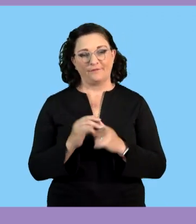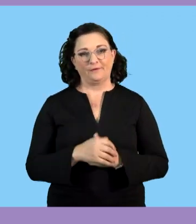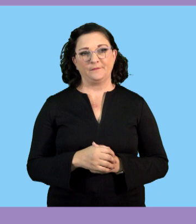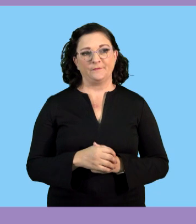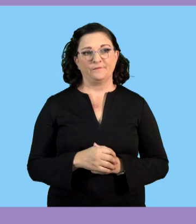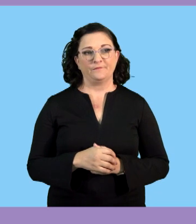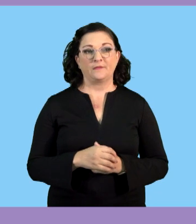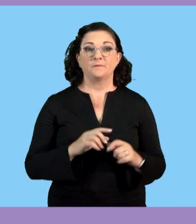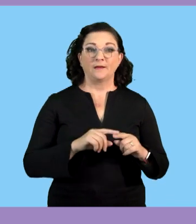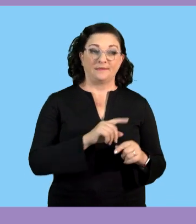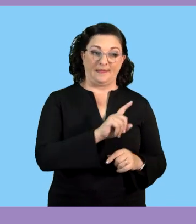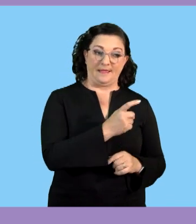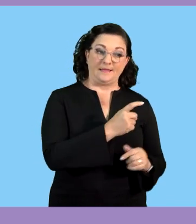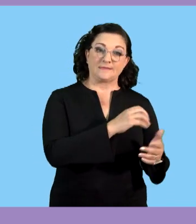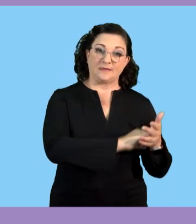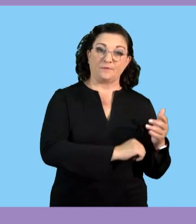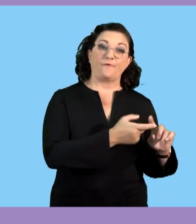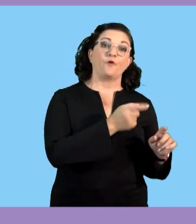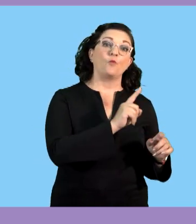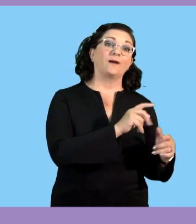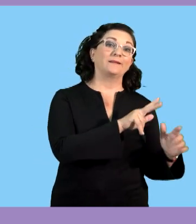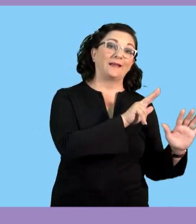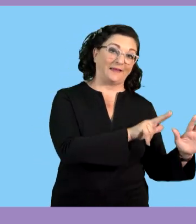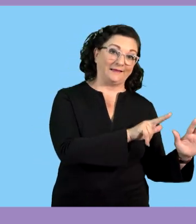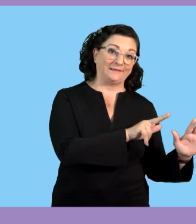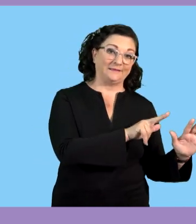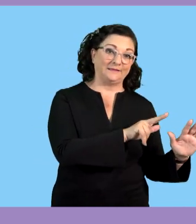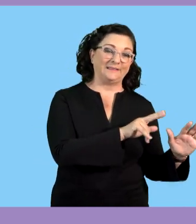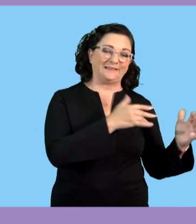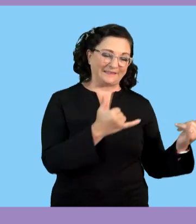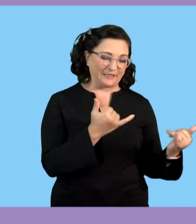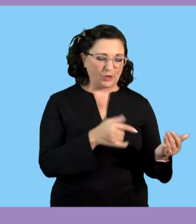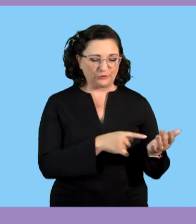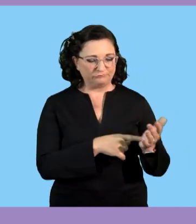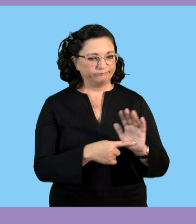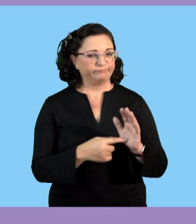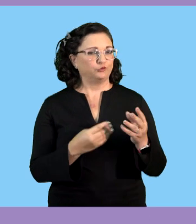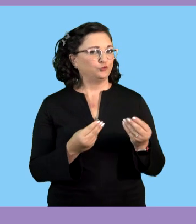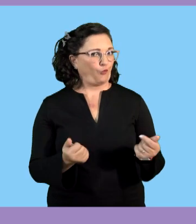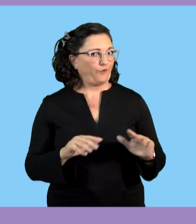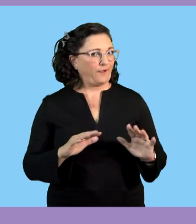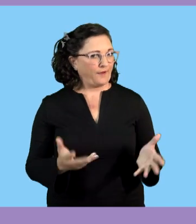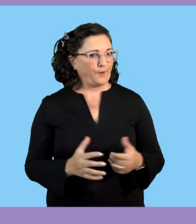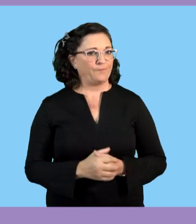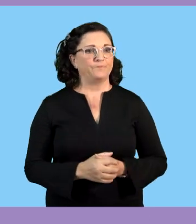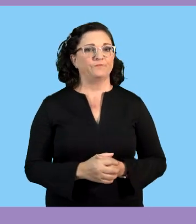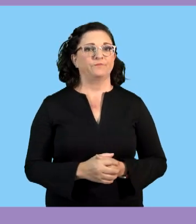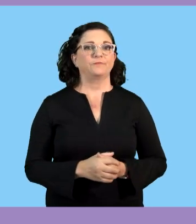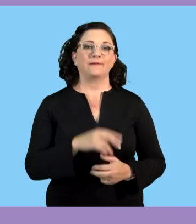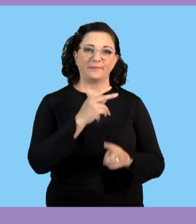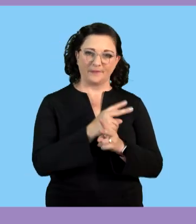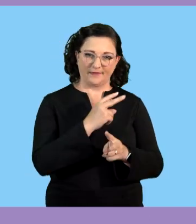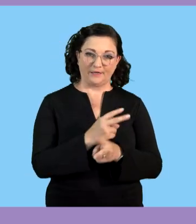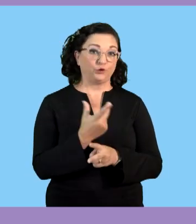Right? So x was subtracted from 8 and the answer is 11. So how are we going to solve for that? Again, we